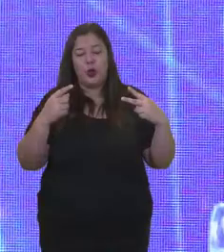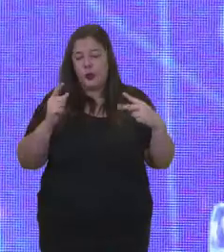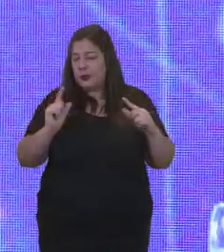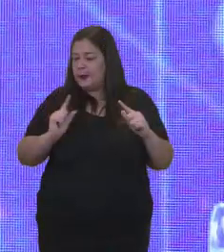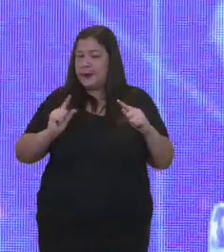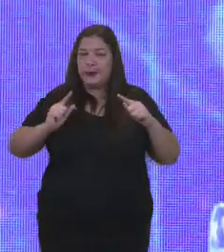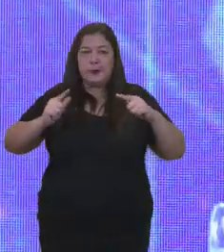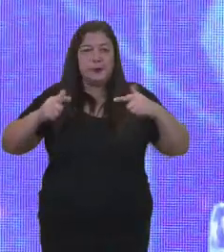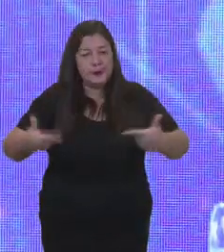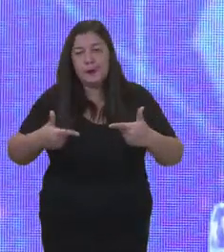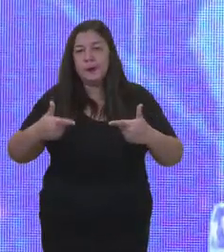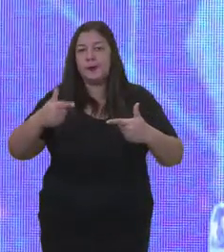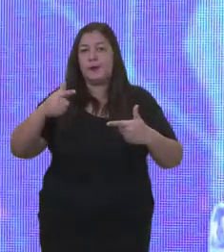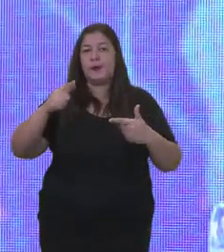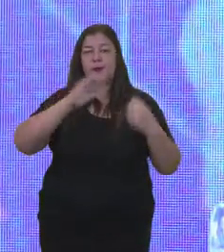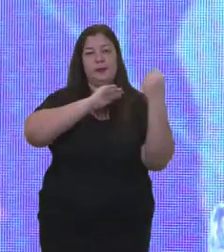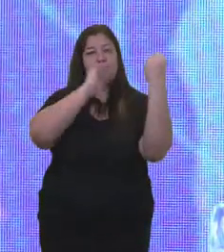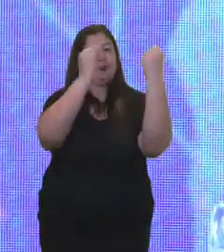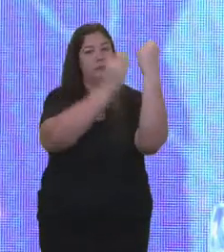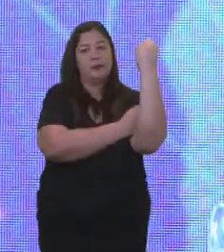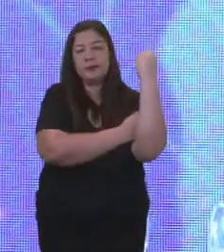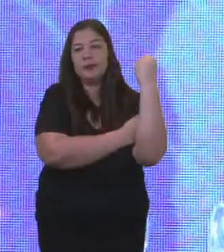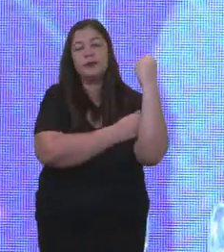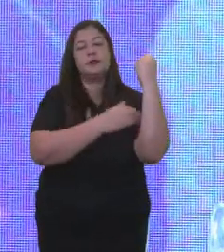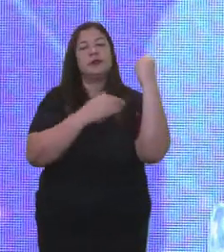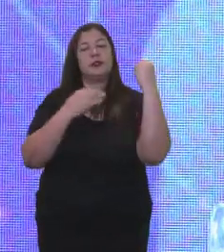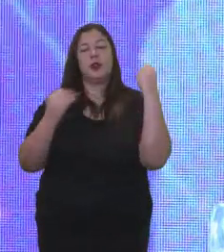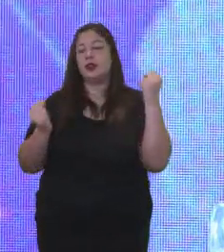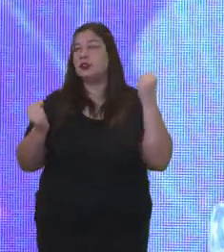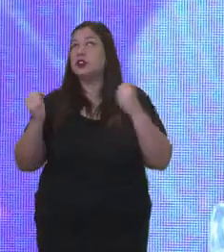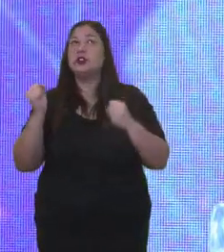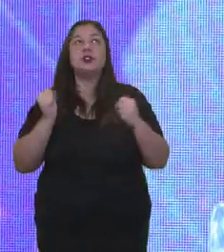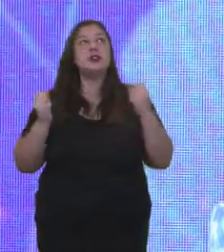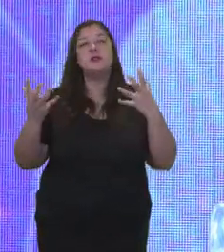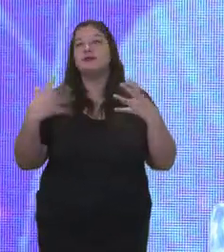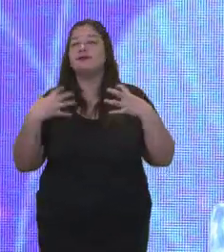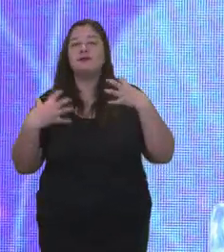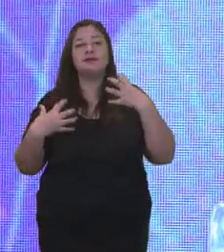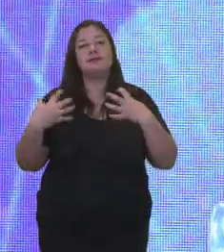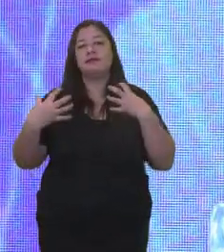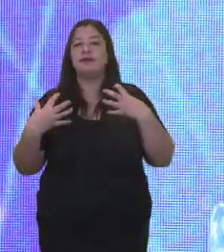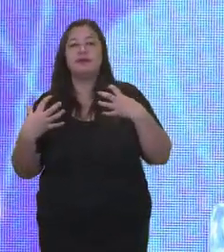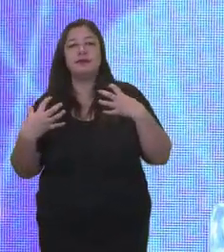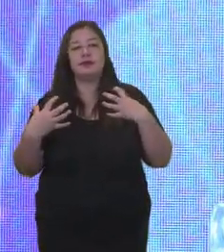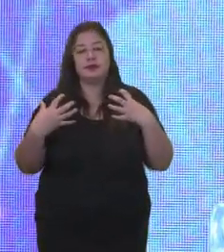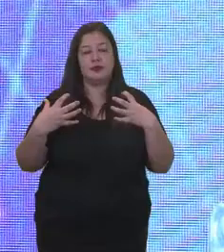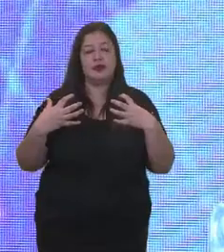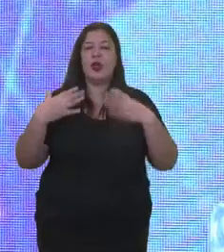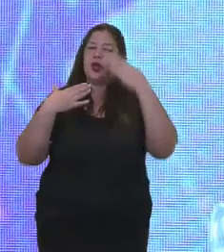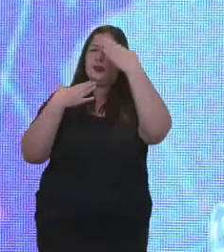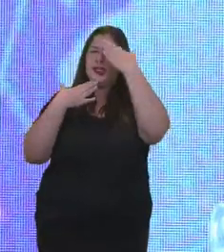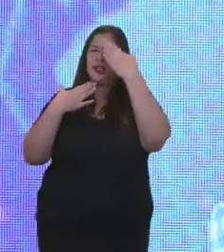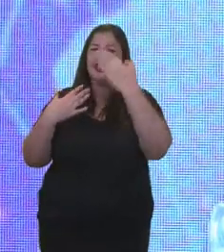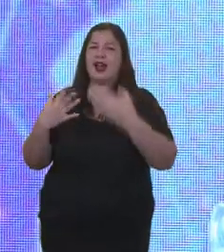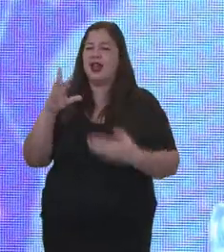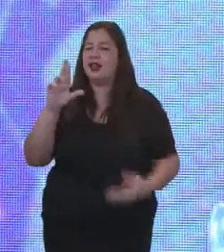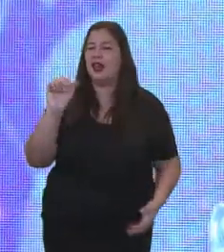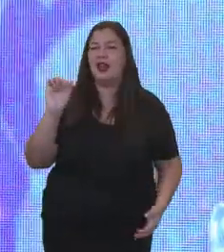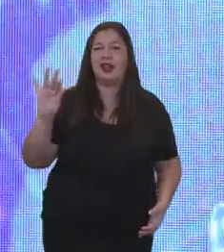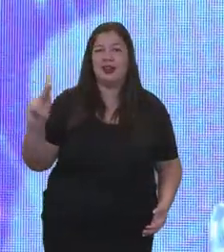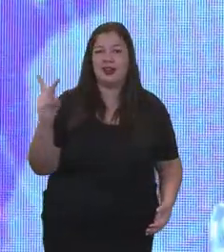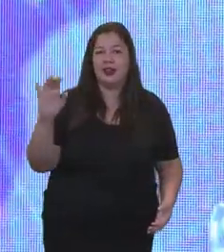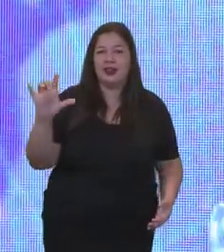then I began my activism, my feminism, and my personal turmoil.